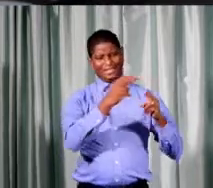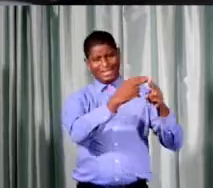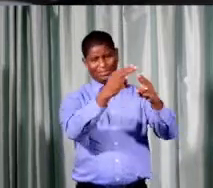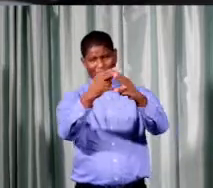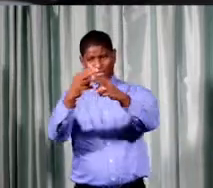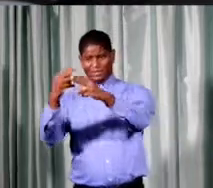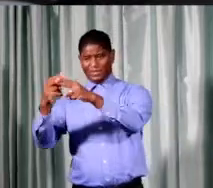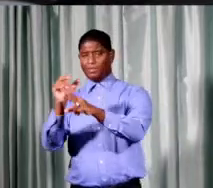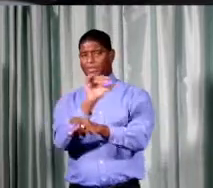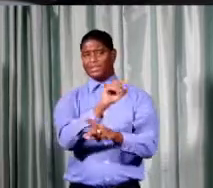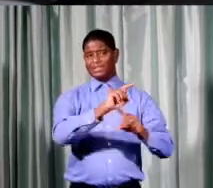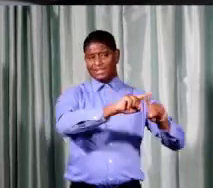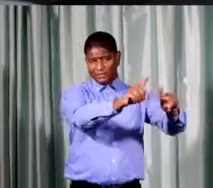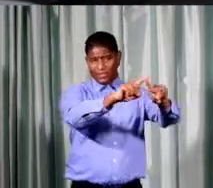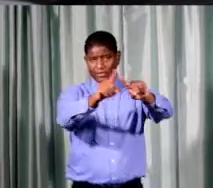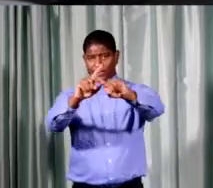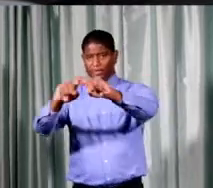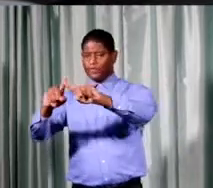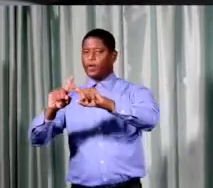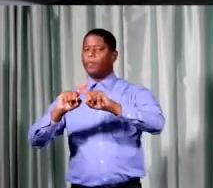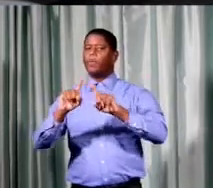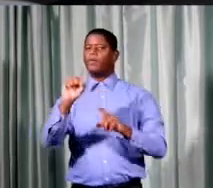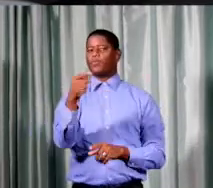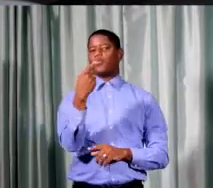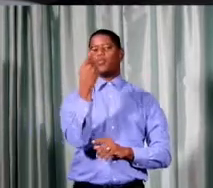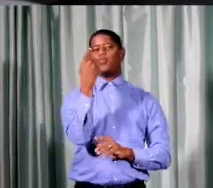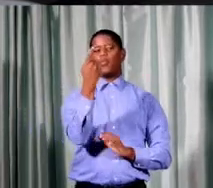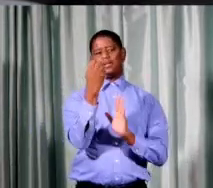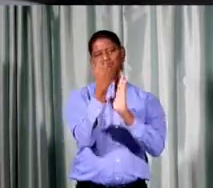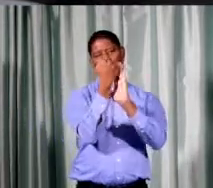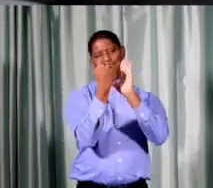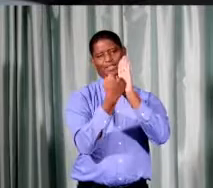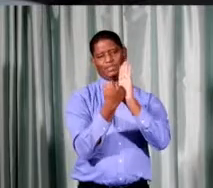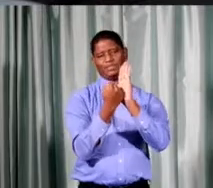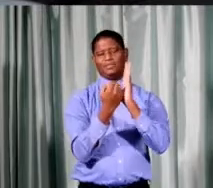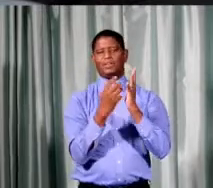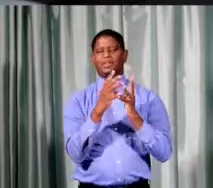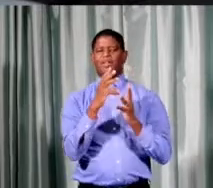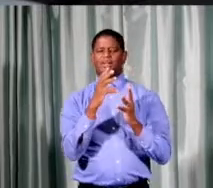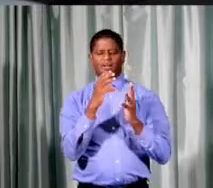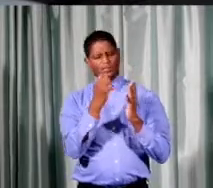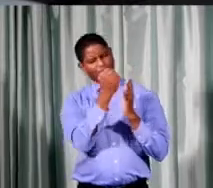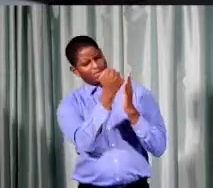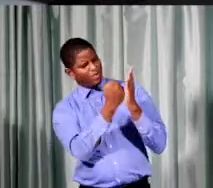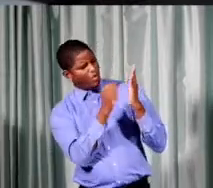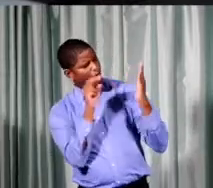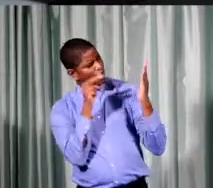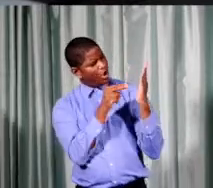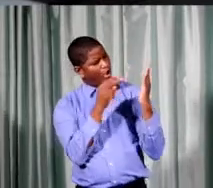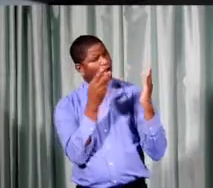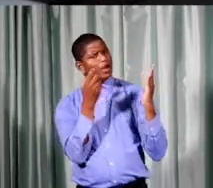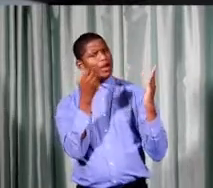only tells you about profitability. If you want to know if you could pay your